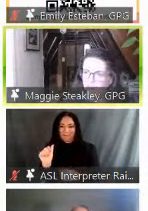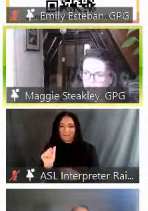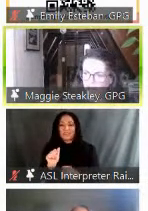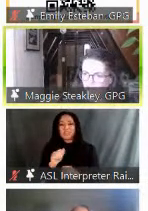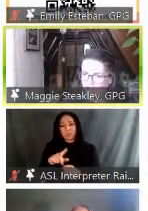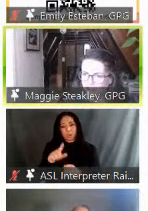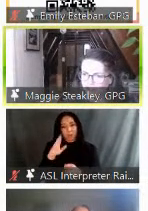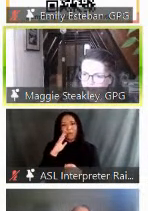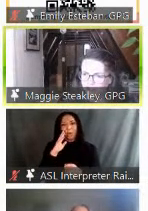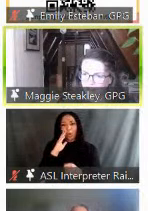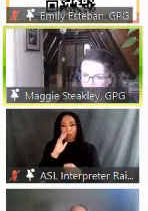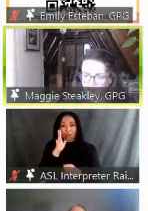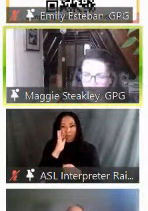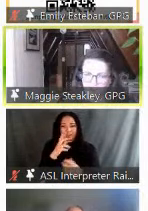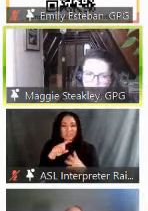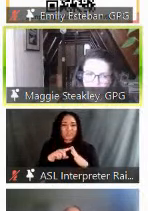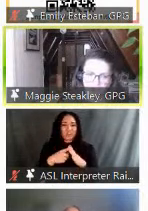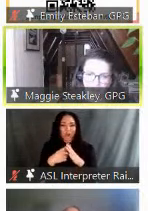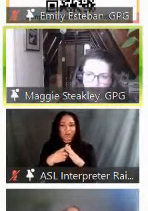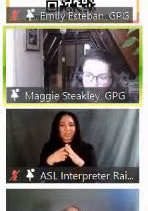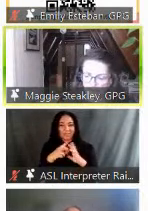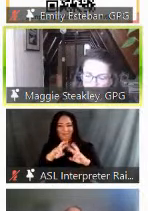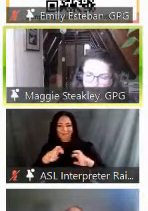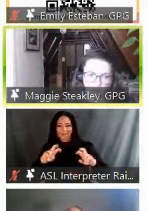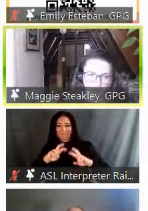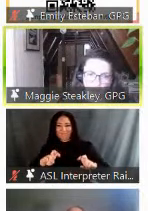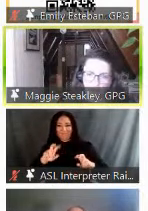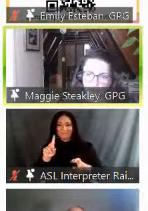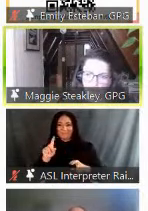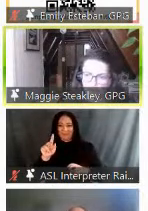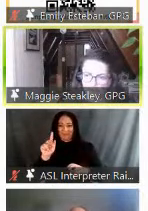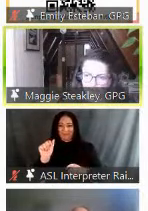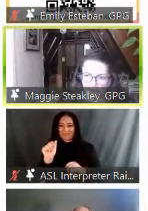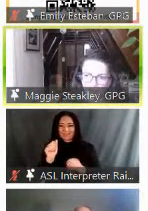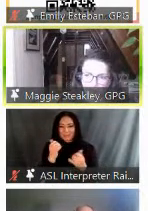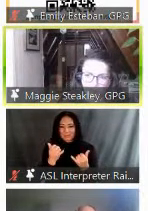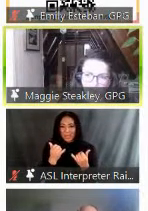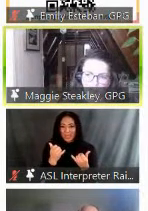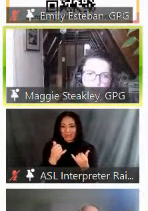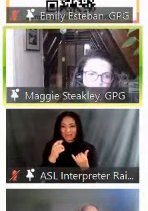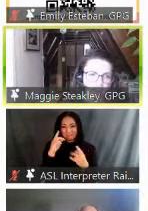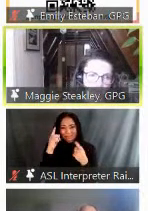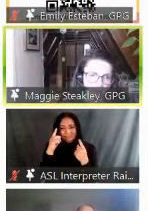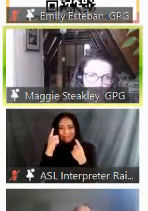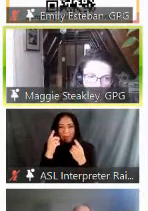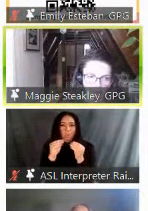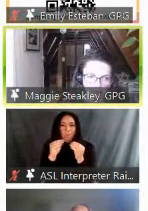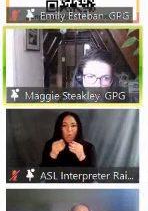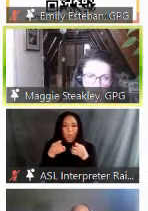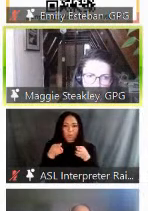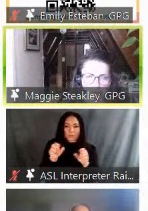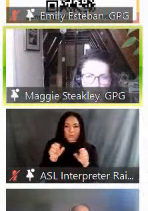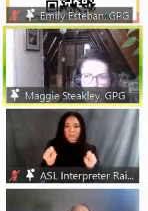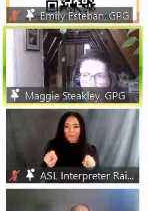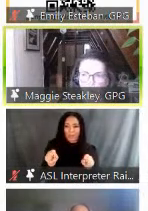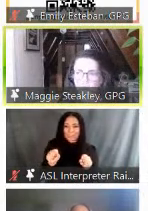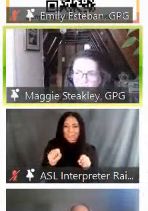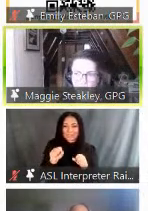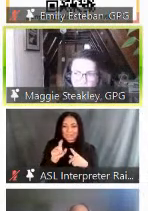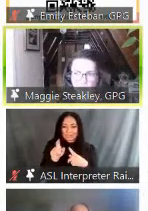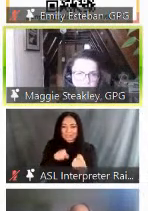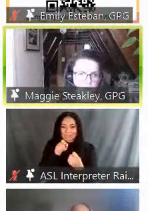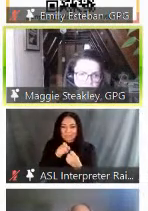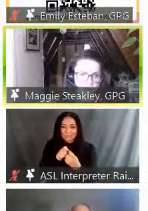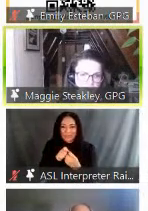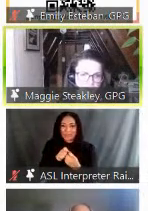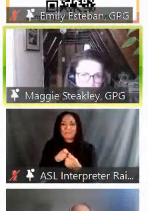call. We're going to start looking at some data today, and we'll be thinking about more ways that we can continue to do that intentionally with this group. So